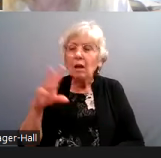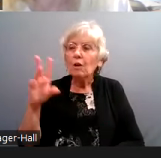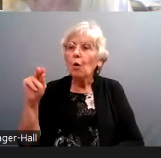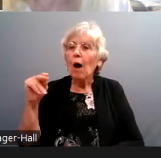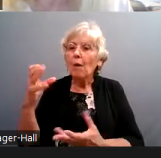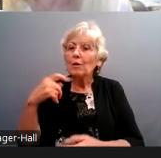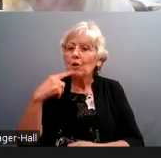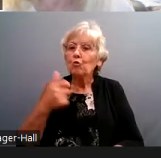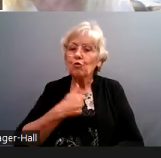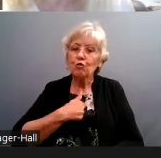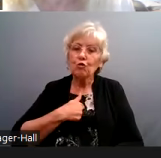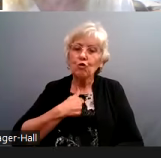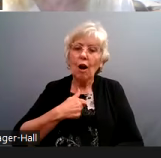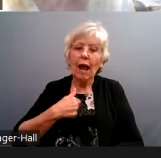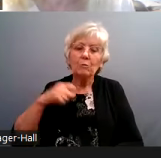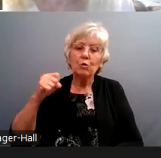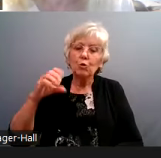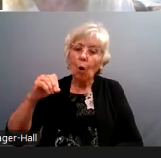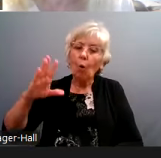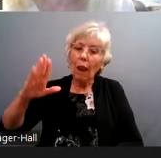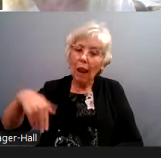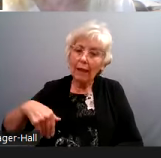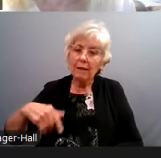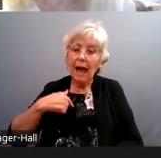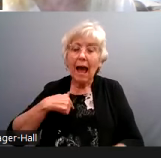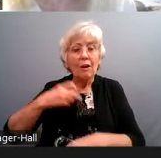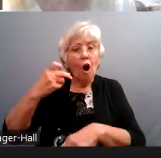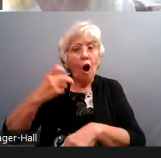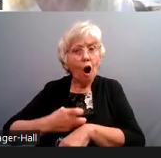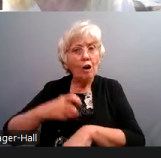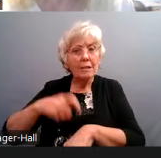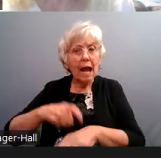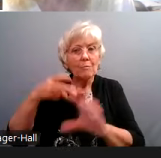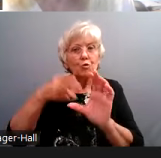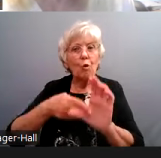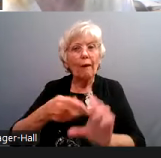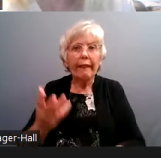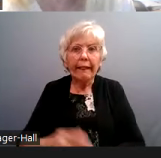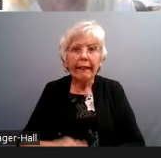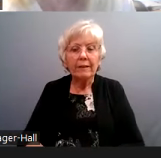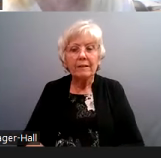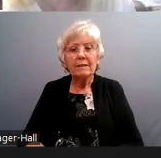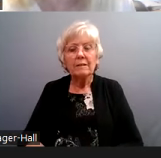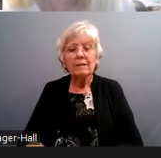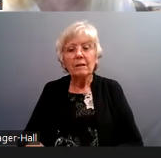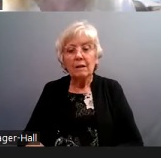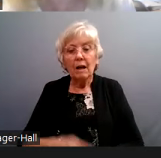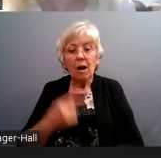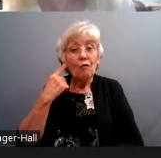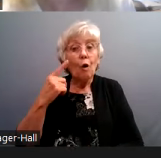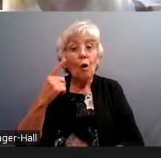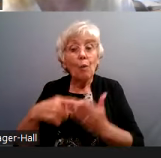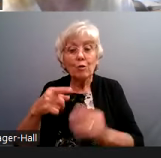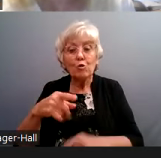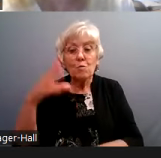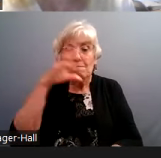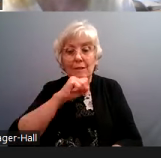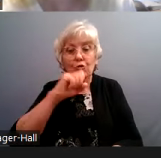I'm sorry for being so late. I had a hard time getting on. Okay. Well, for what you missed, Shirley,